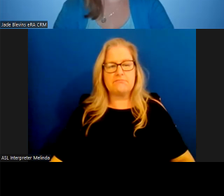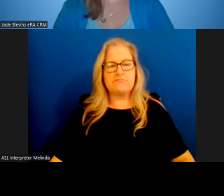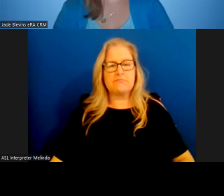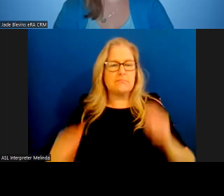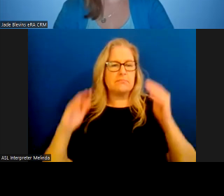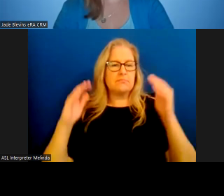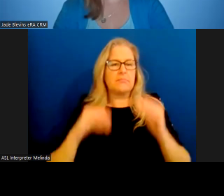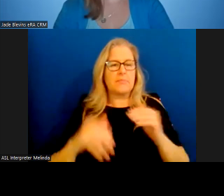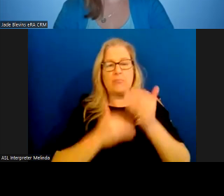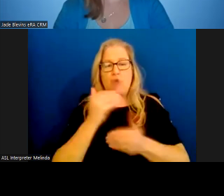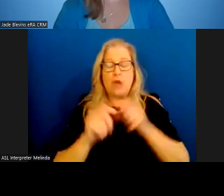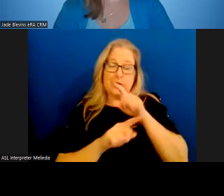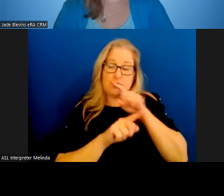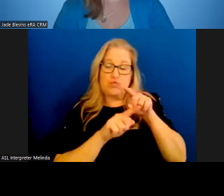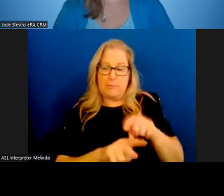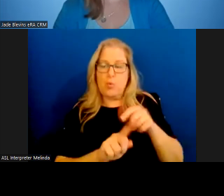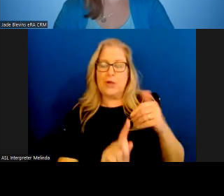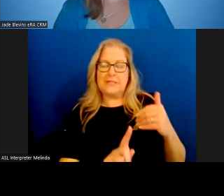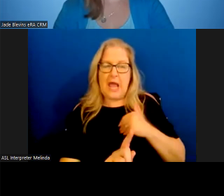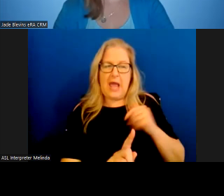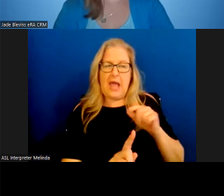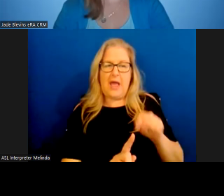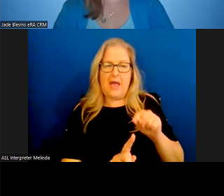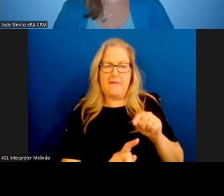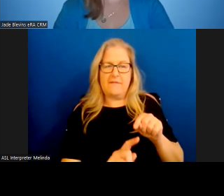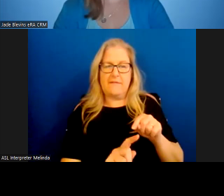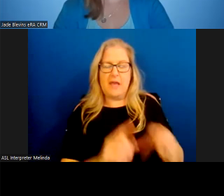progress reports have additional